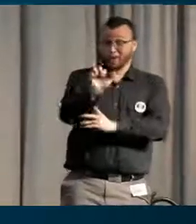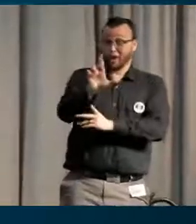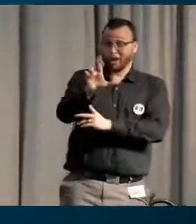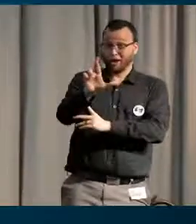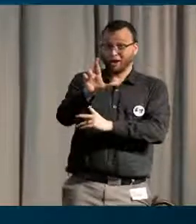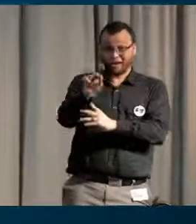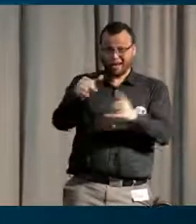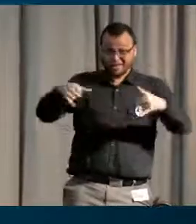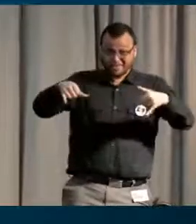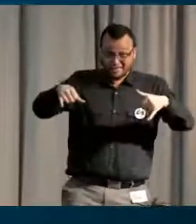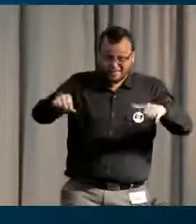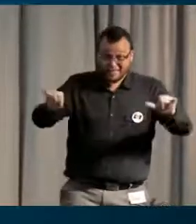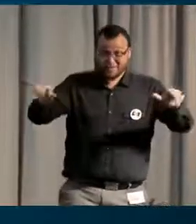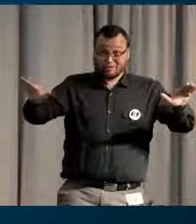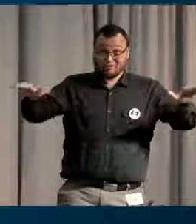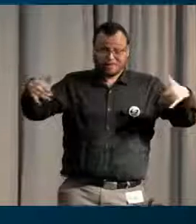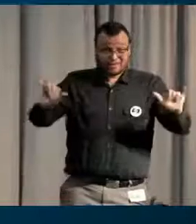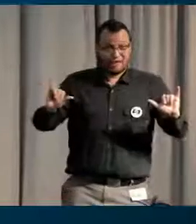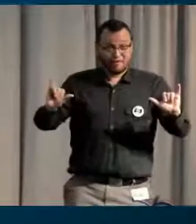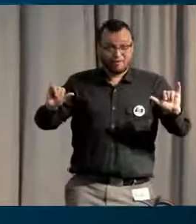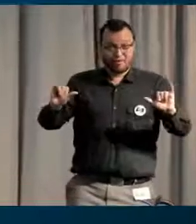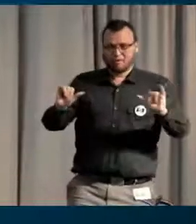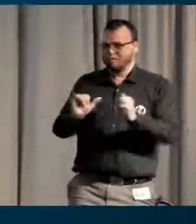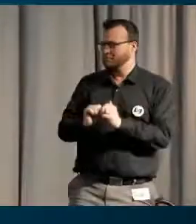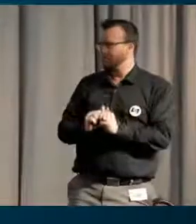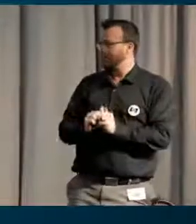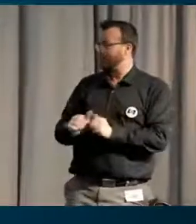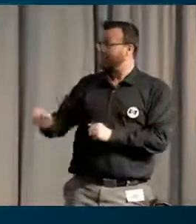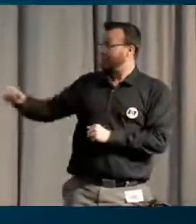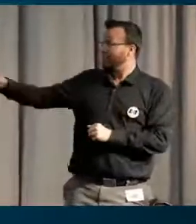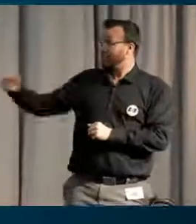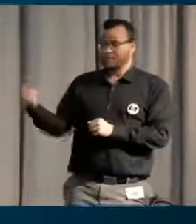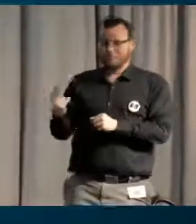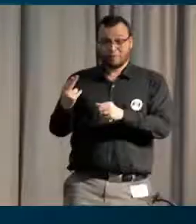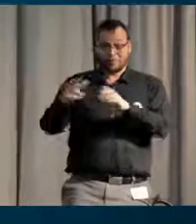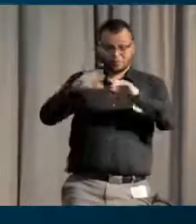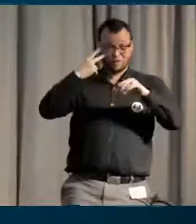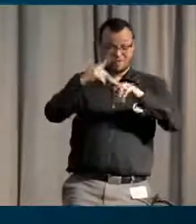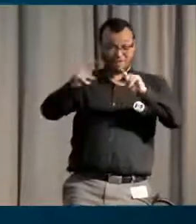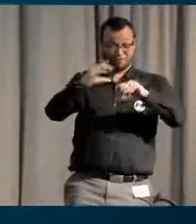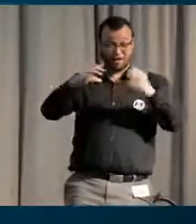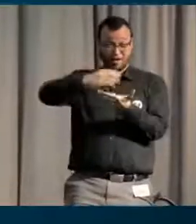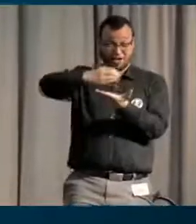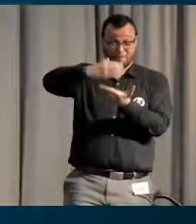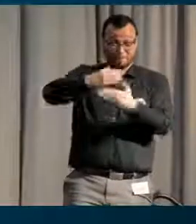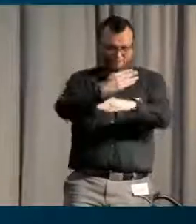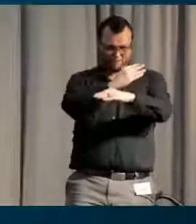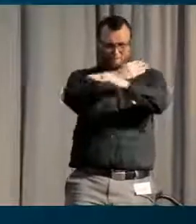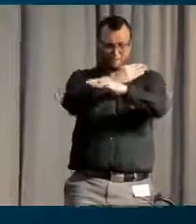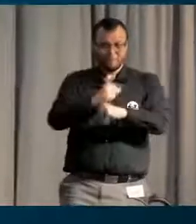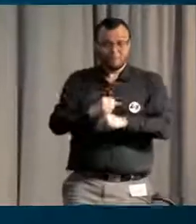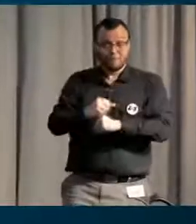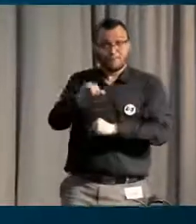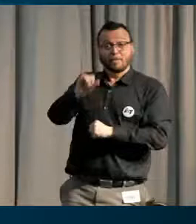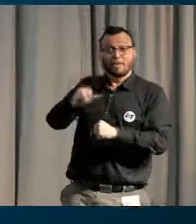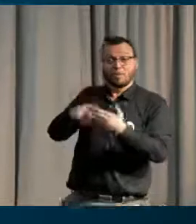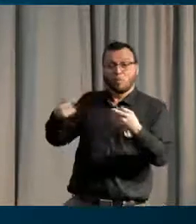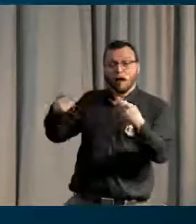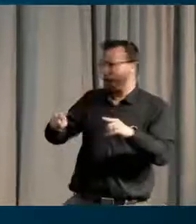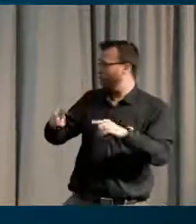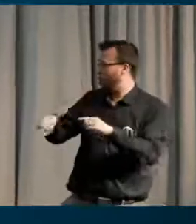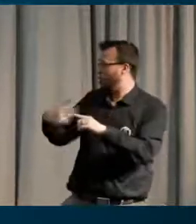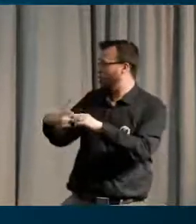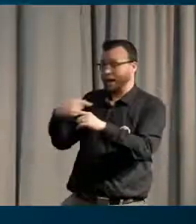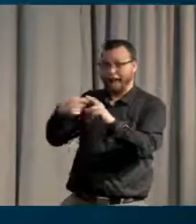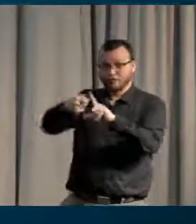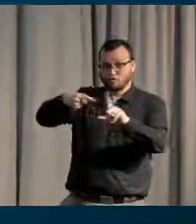and still fly in a way, okay? So here I have something called Magnus Cups, all right? And what happens when I release